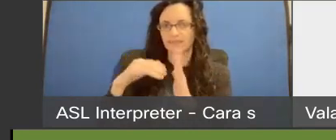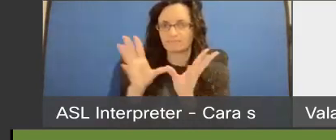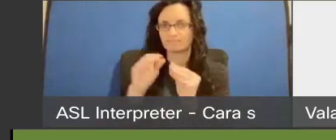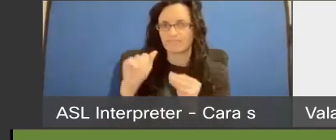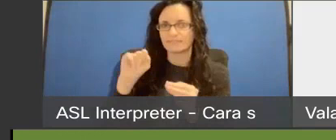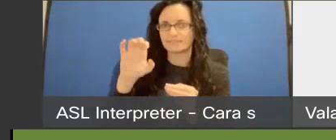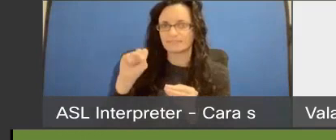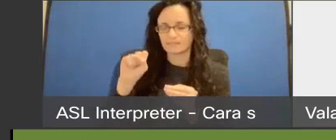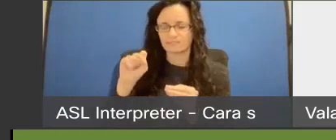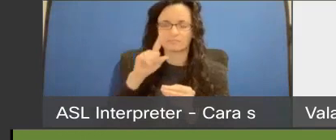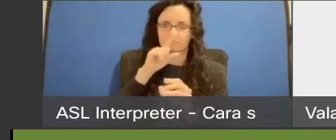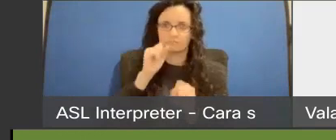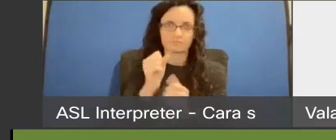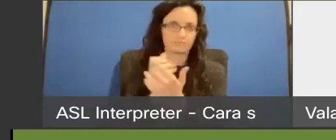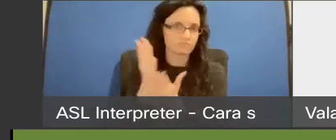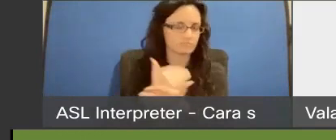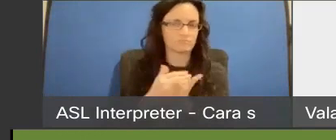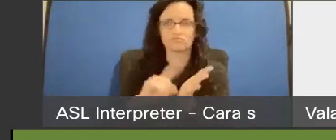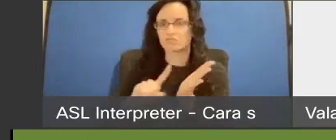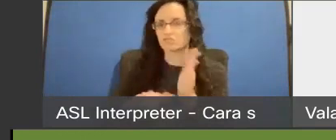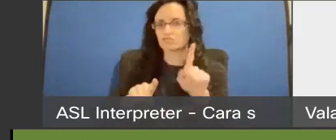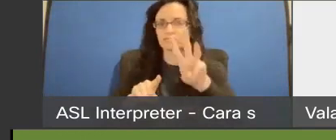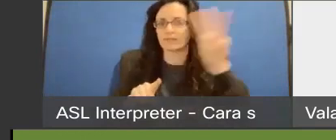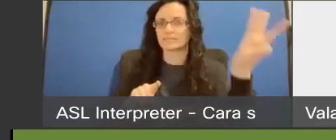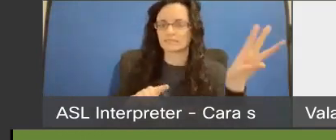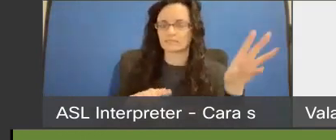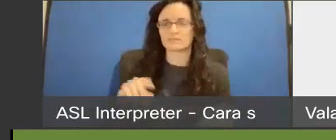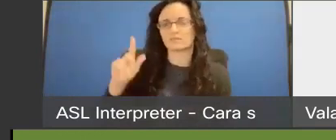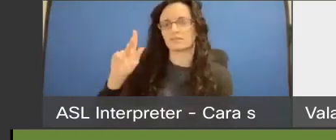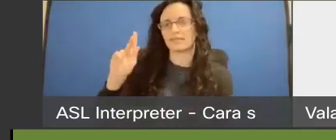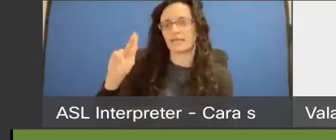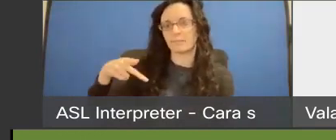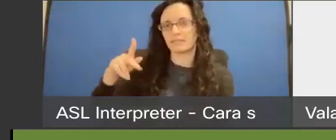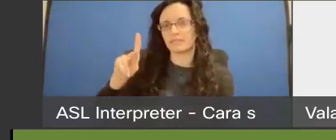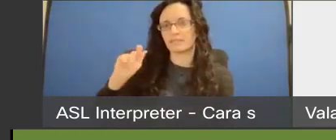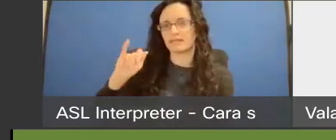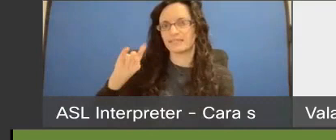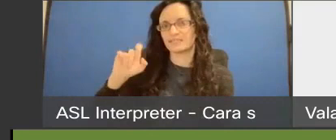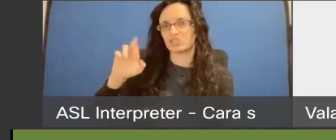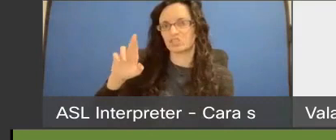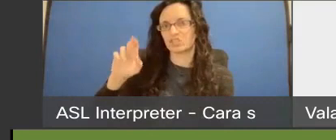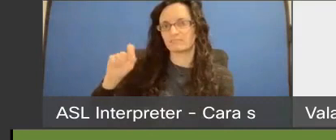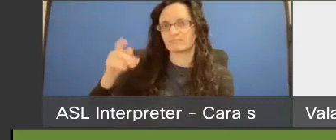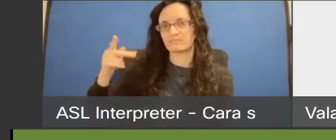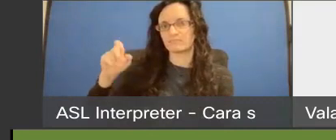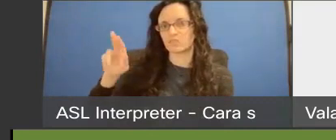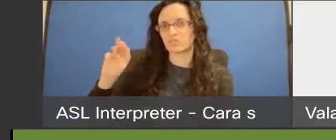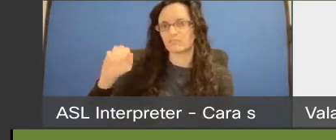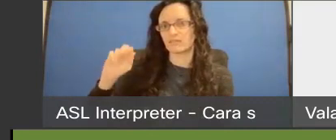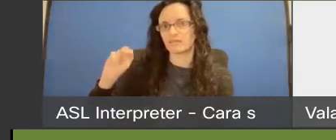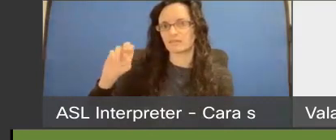from out in the West Coast, Kaiser Permanente, and started this in the 70s, 80s, 90s. Some big studies came